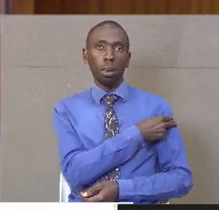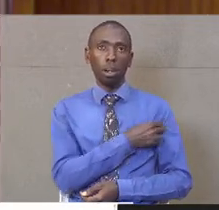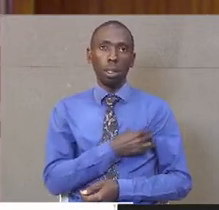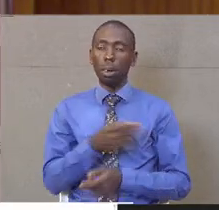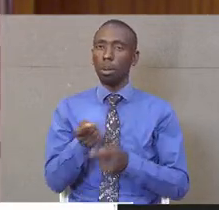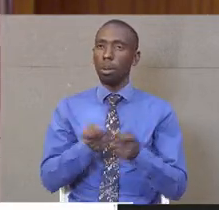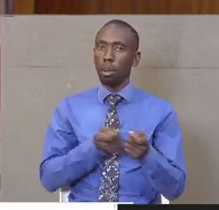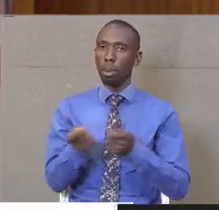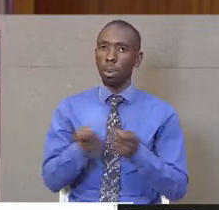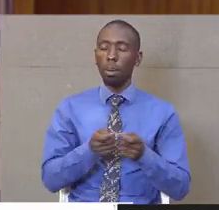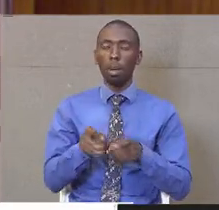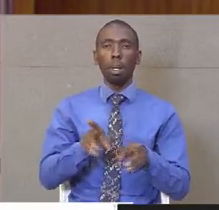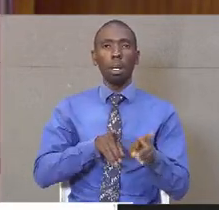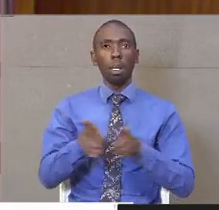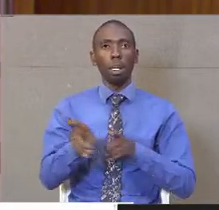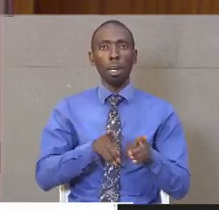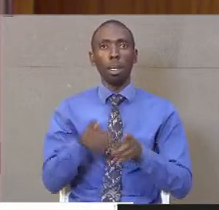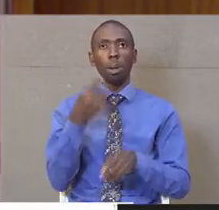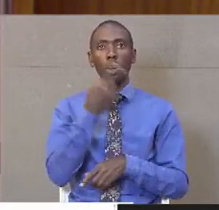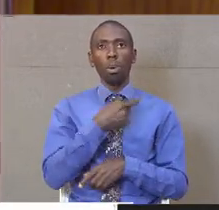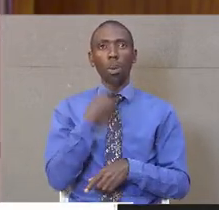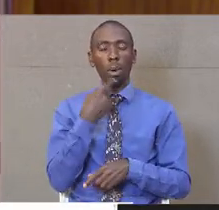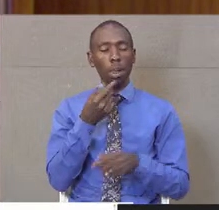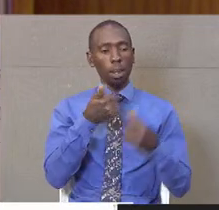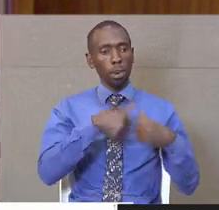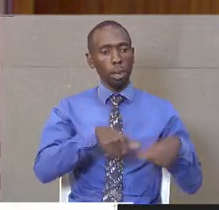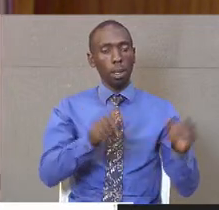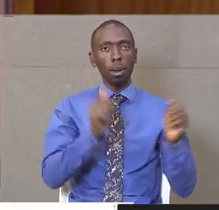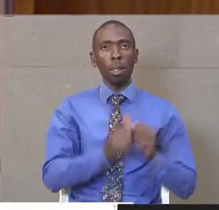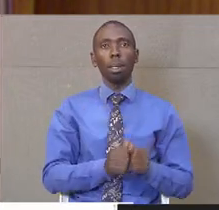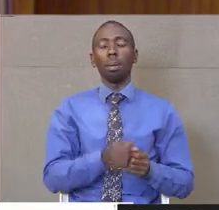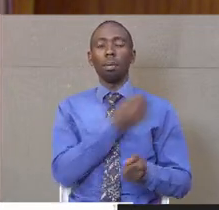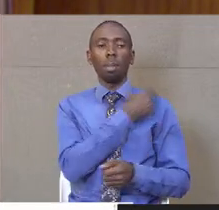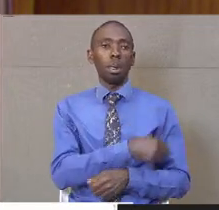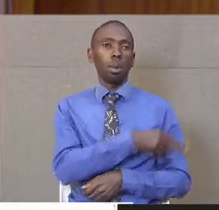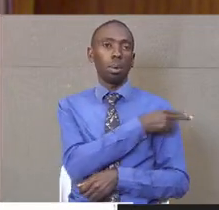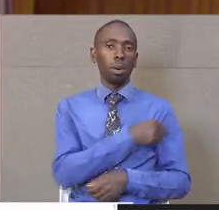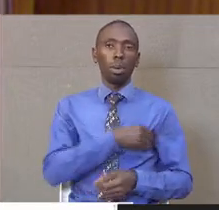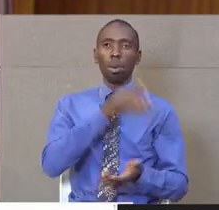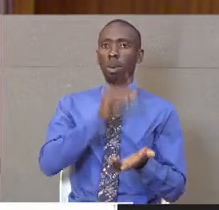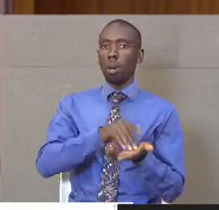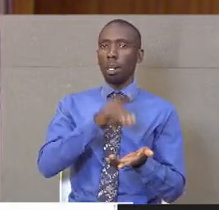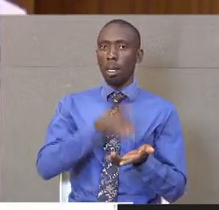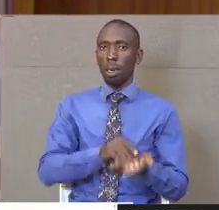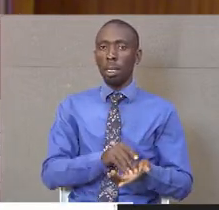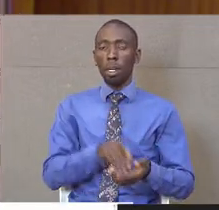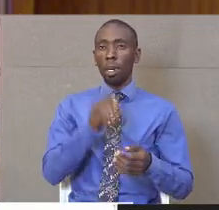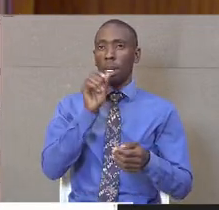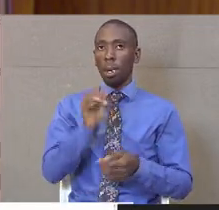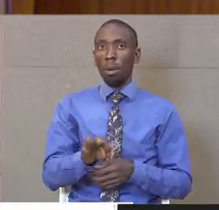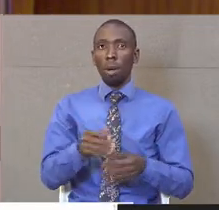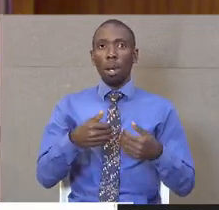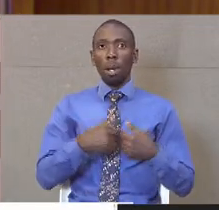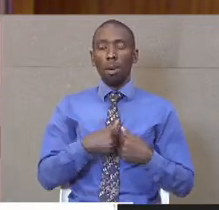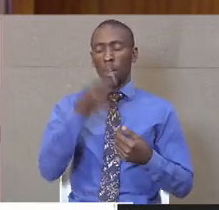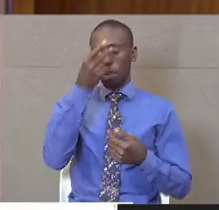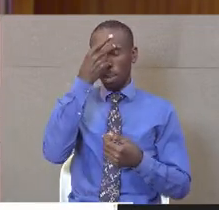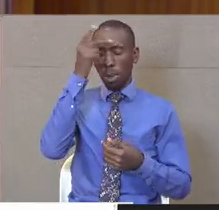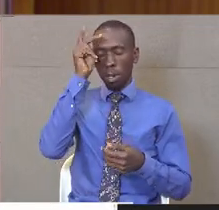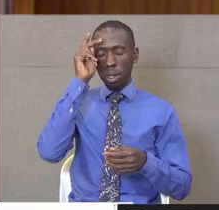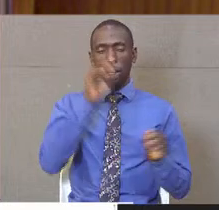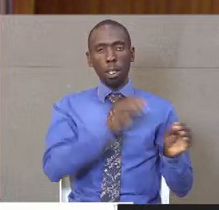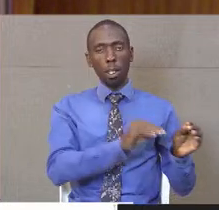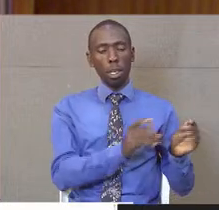by directors who are themselves medical doctors. If there is a policy shift,